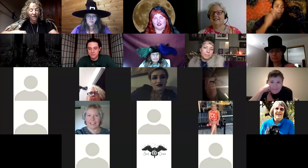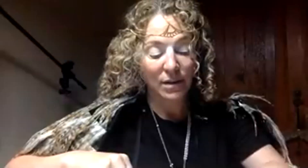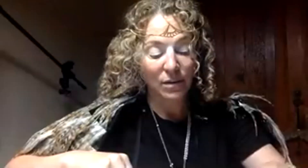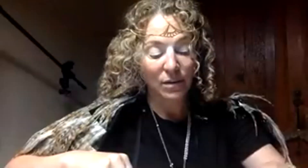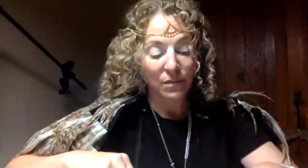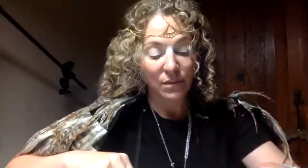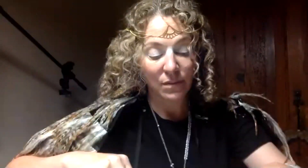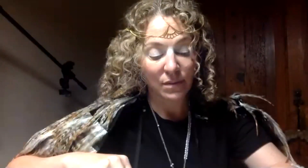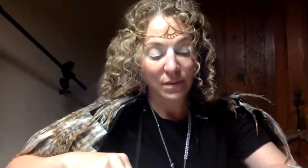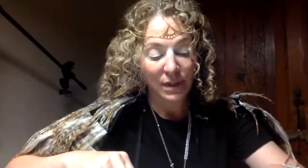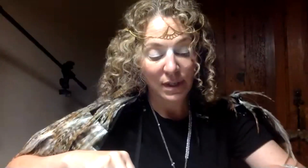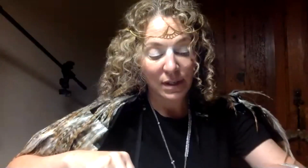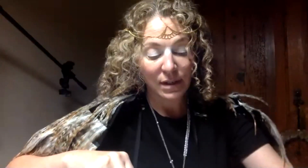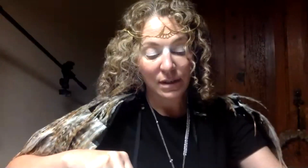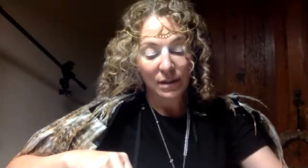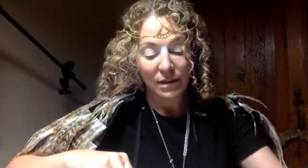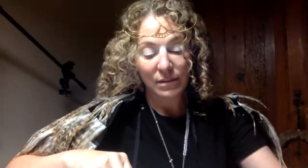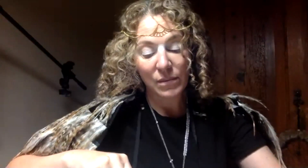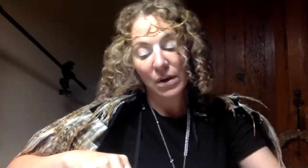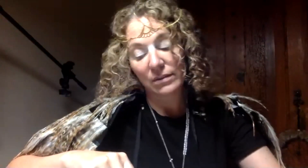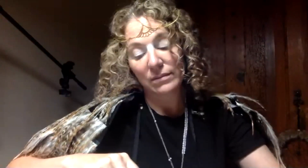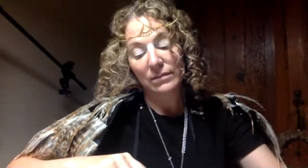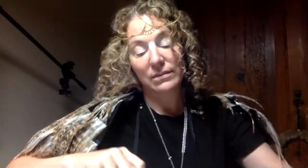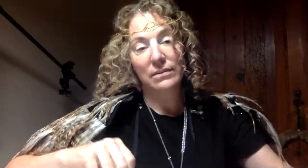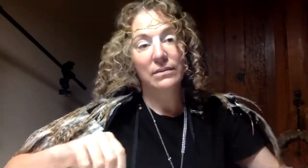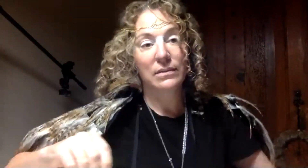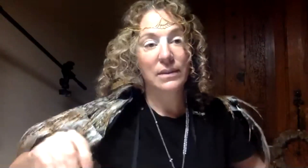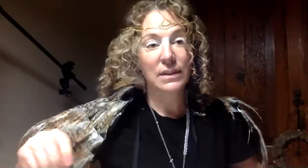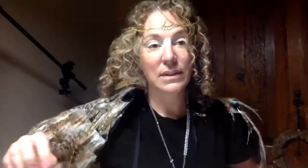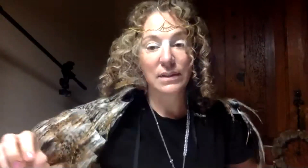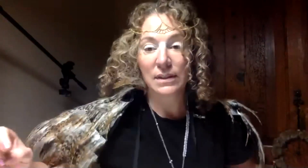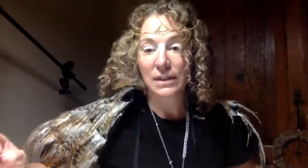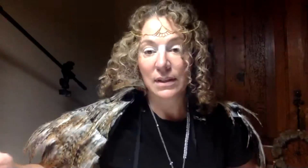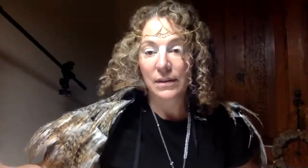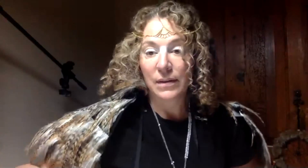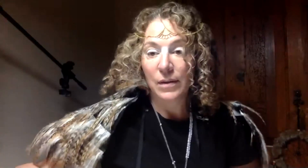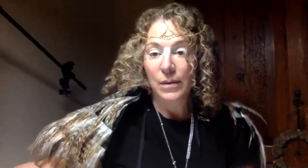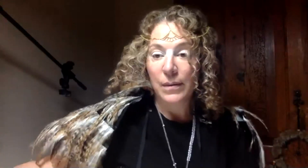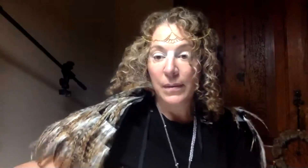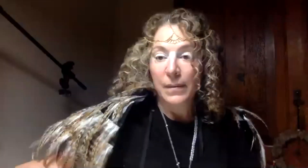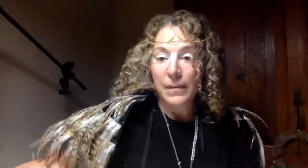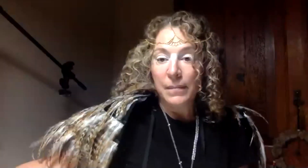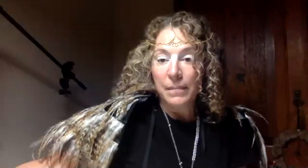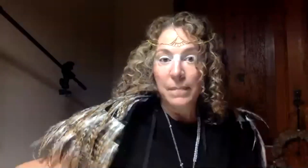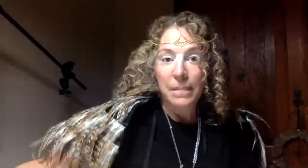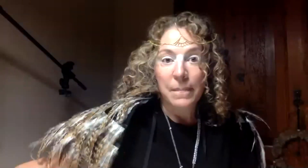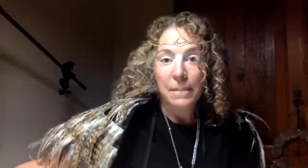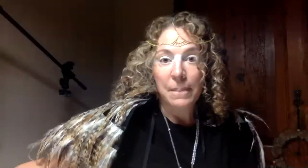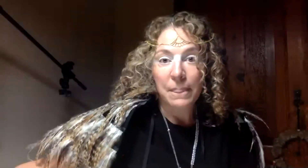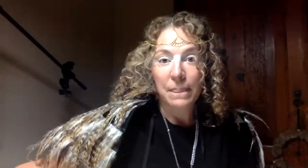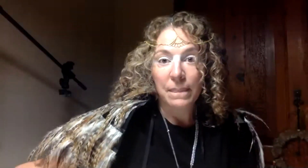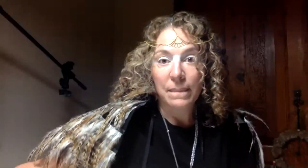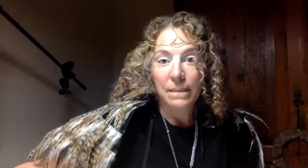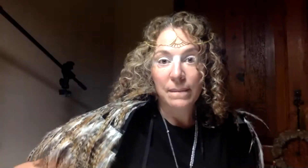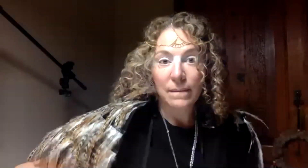Yeah, that's the good stuff you're using. And Andrea had Galactic Ashley's painting up a second ago. She was holding it up.